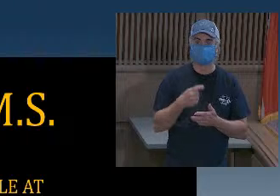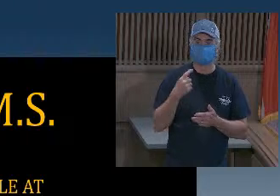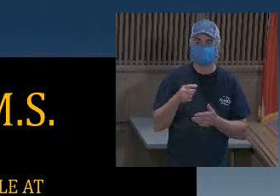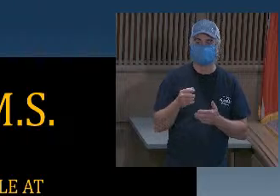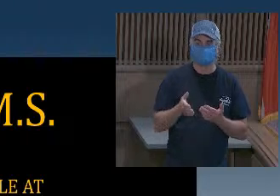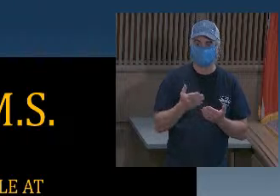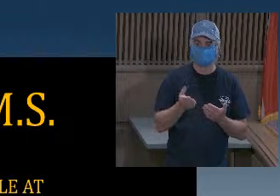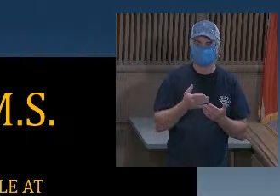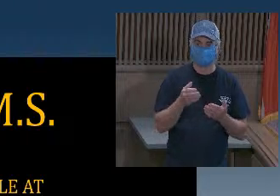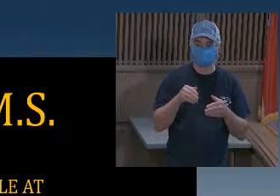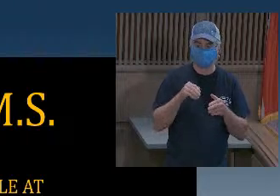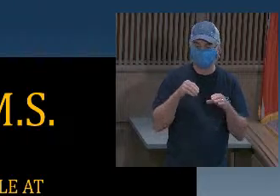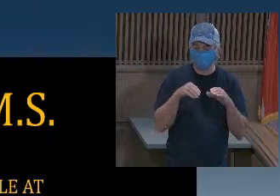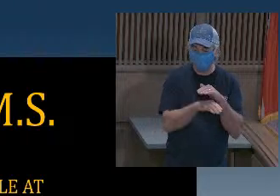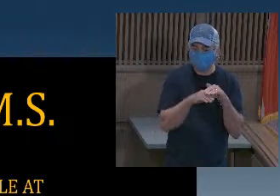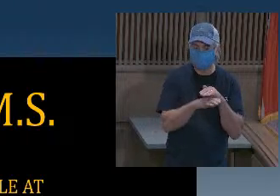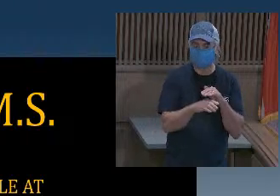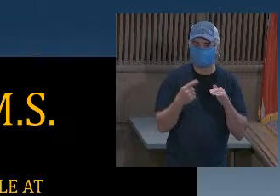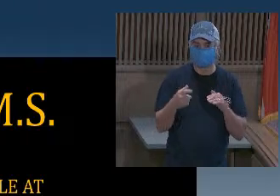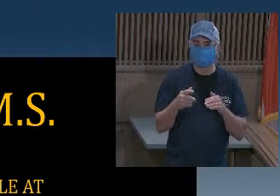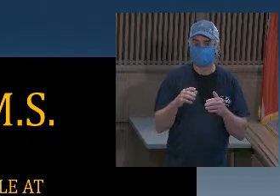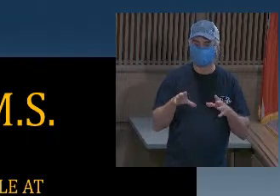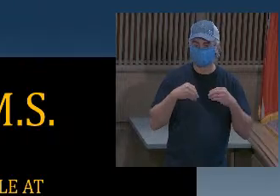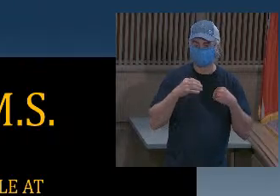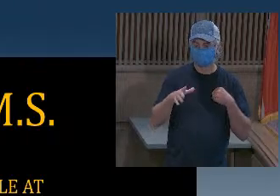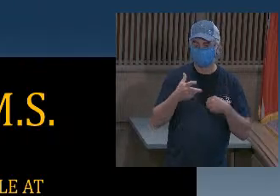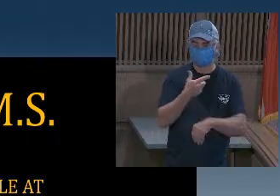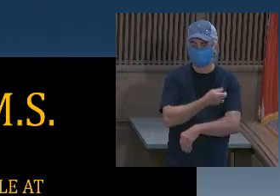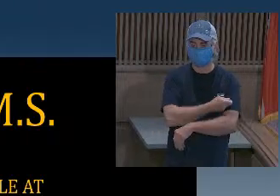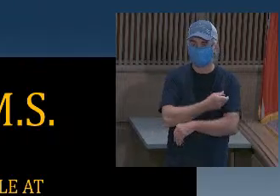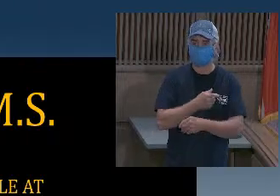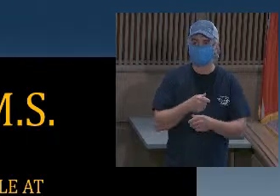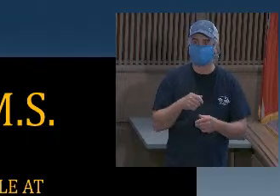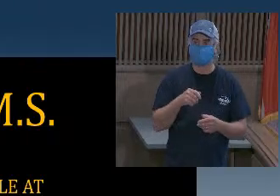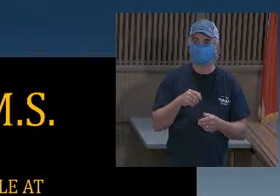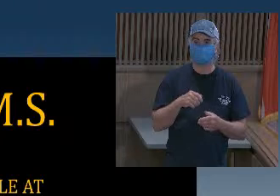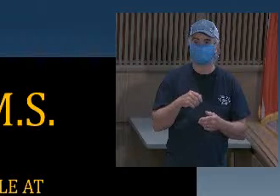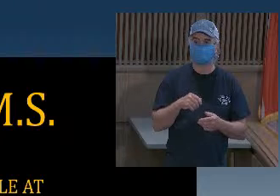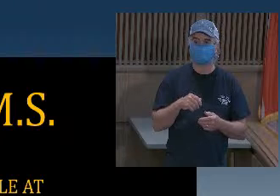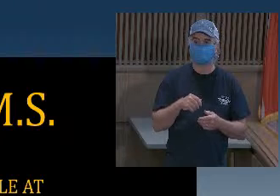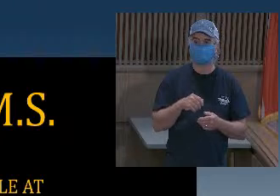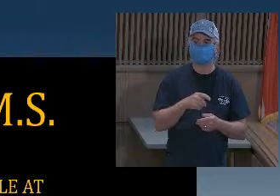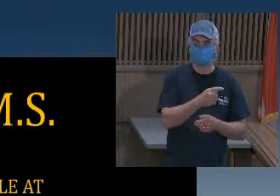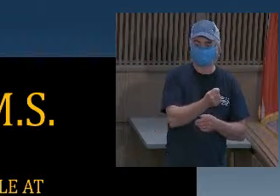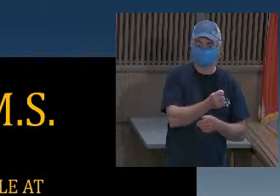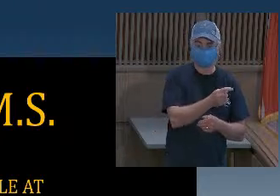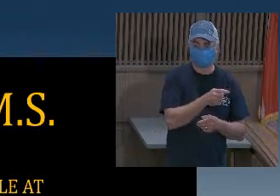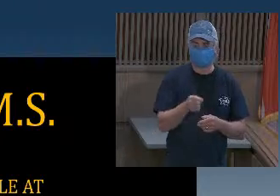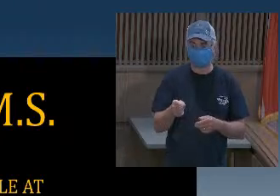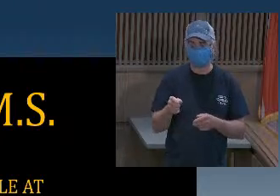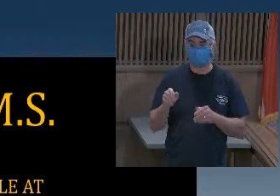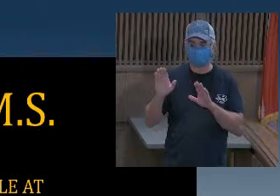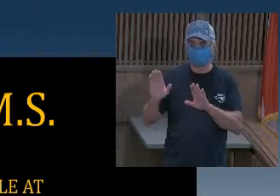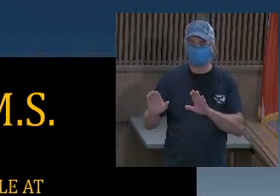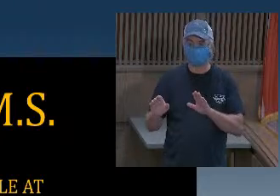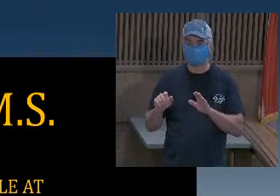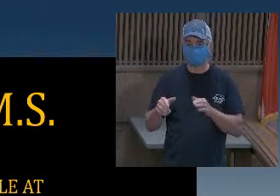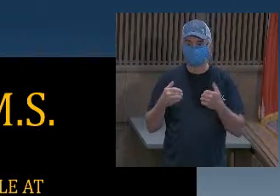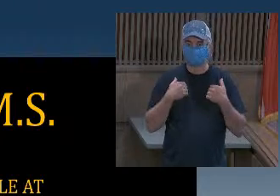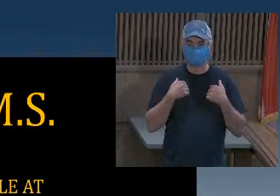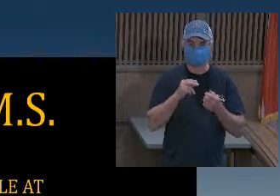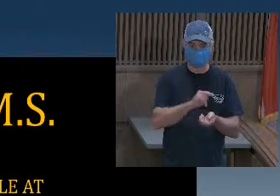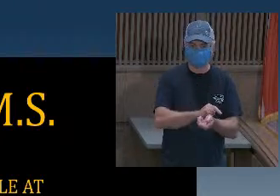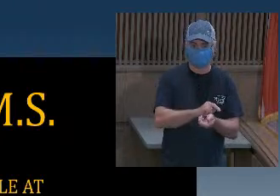of access to that actual vaccine. These trucks run Tuesday through Sunday and are staffed by nurses,